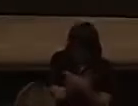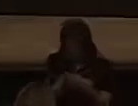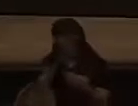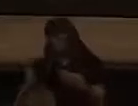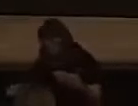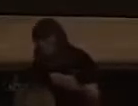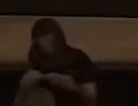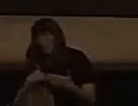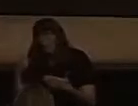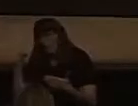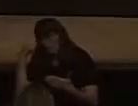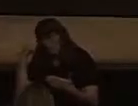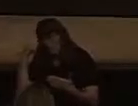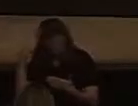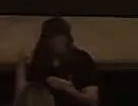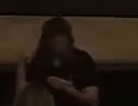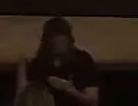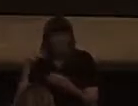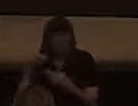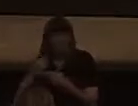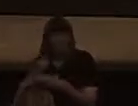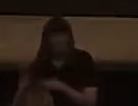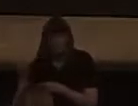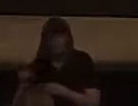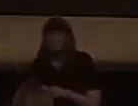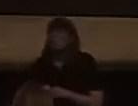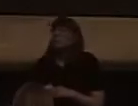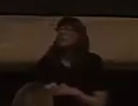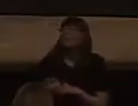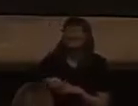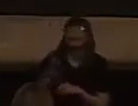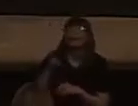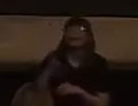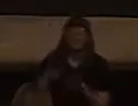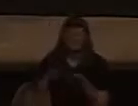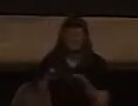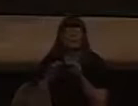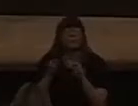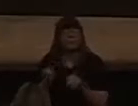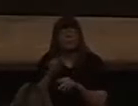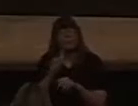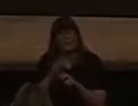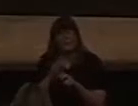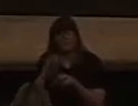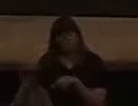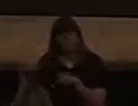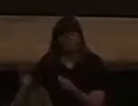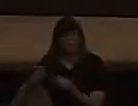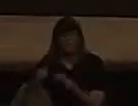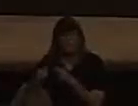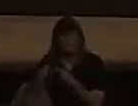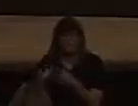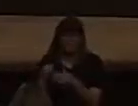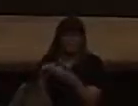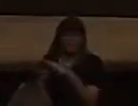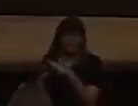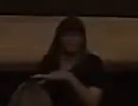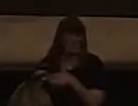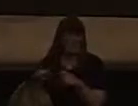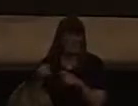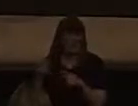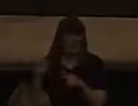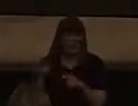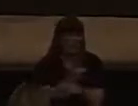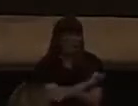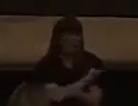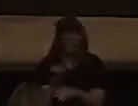end we have cognitive disability, and how historic house museums have traditionally been difficult to access on almost